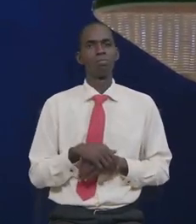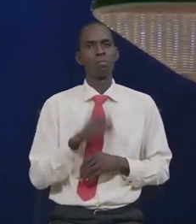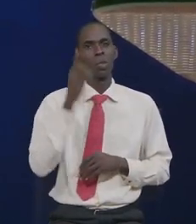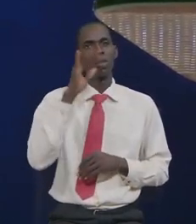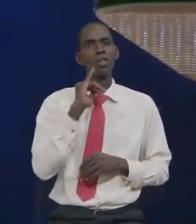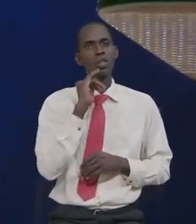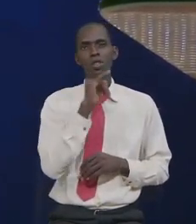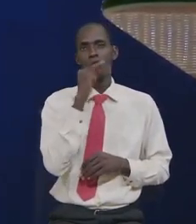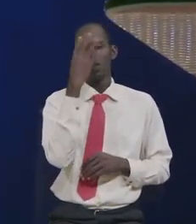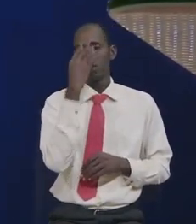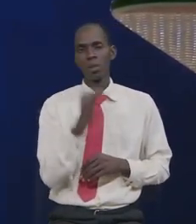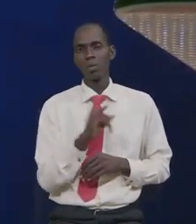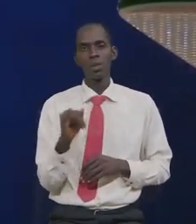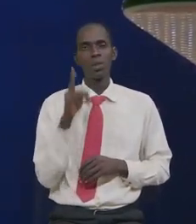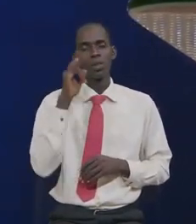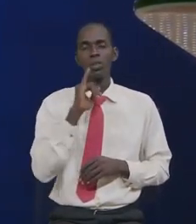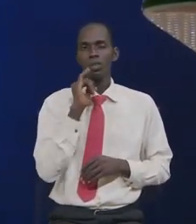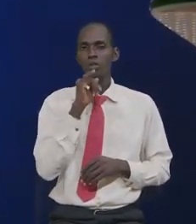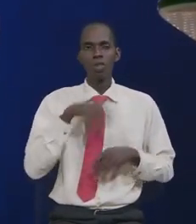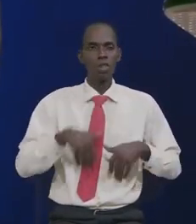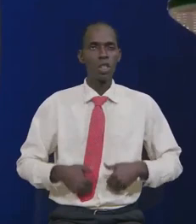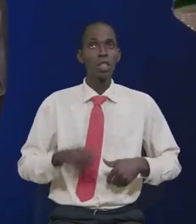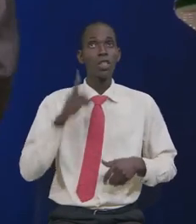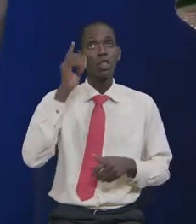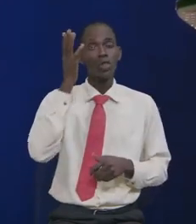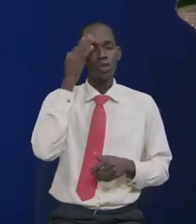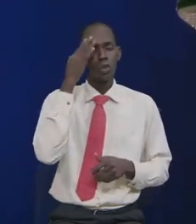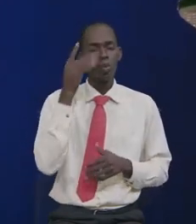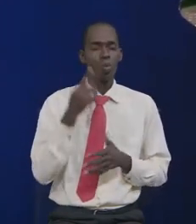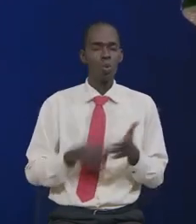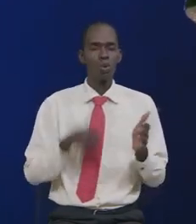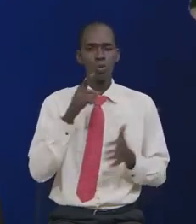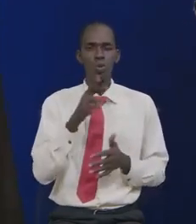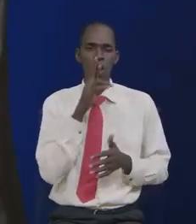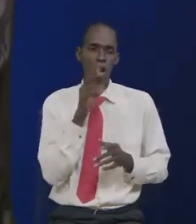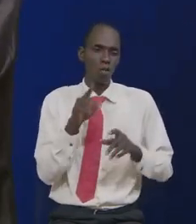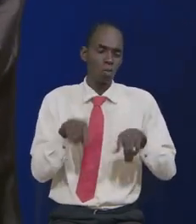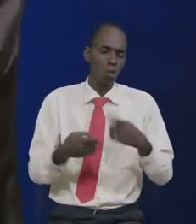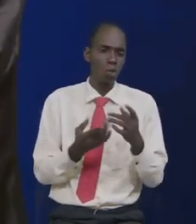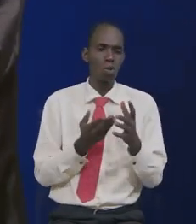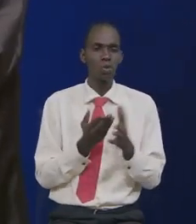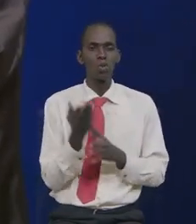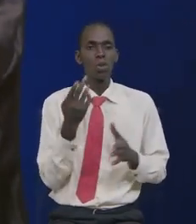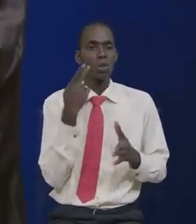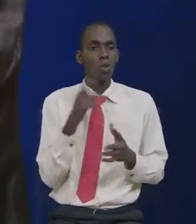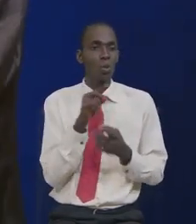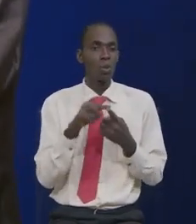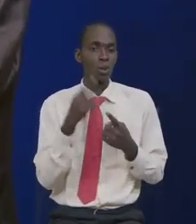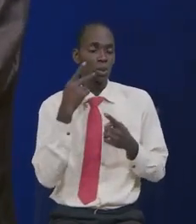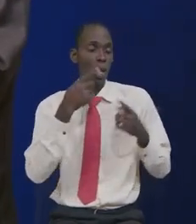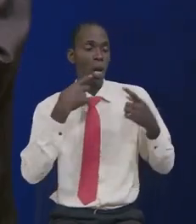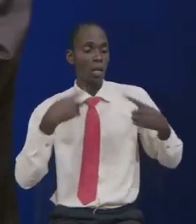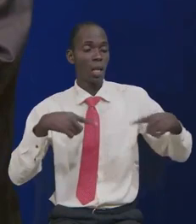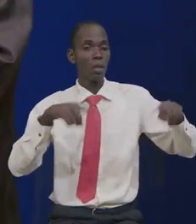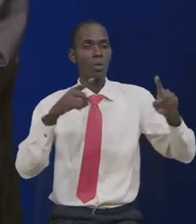asleep. He knows what you are going through. Why does he allow this? He says that there is something yet to